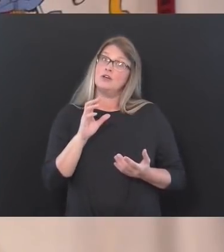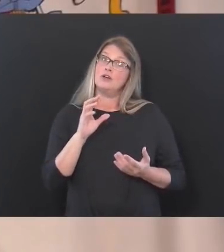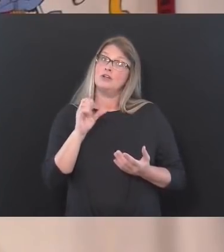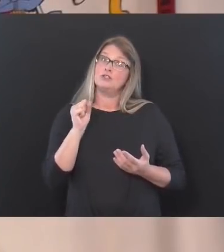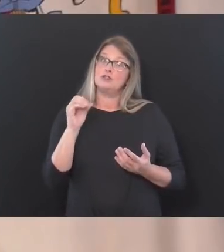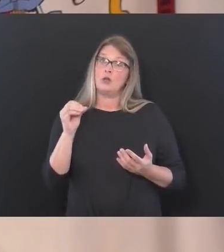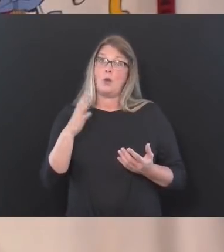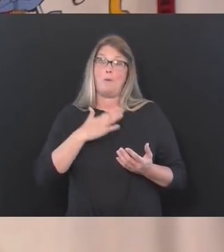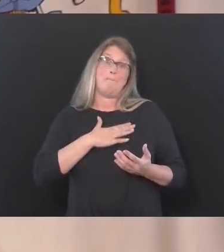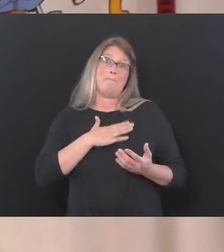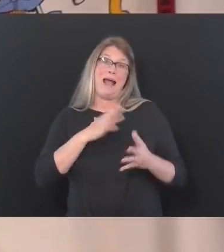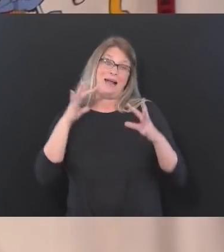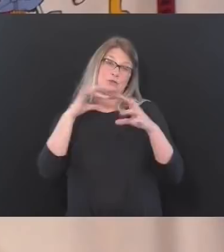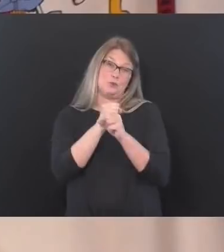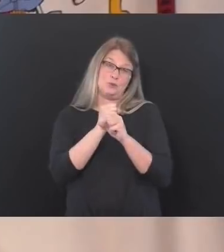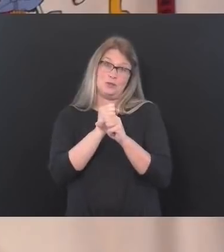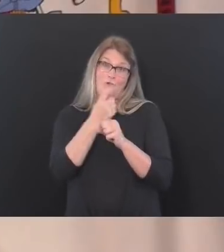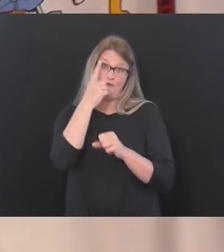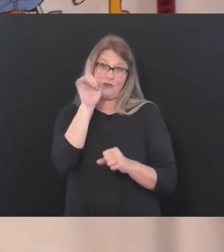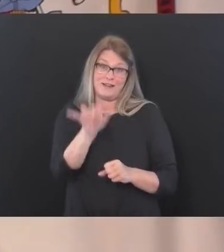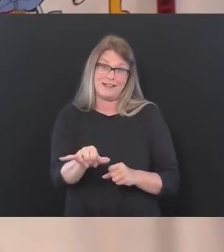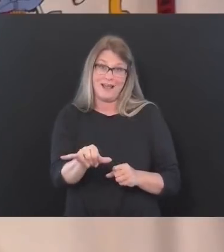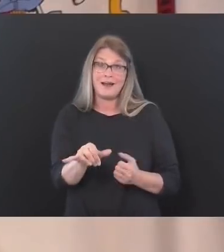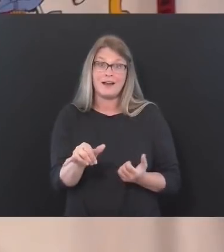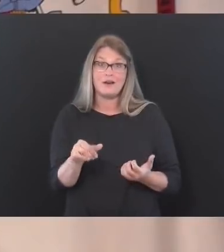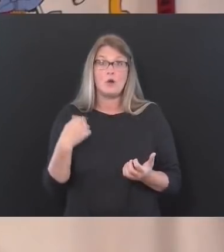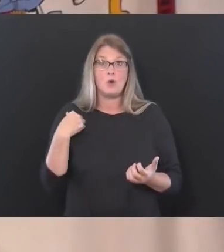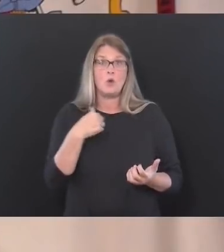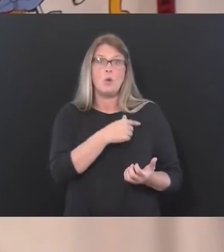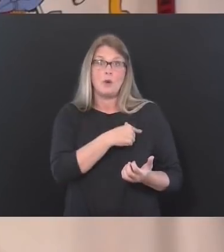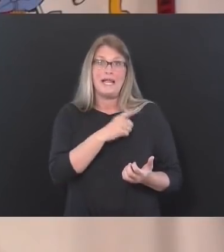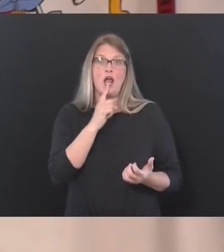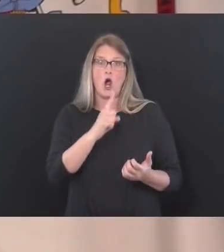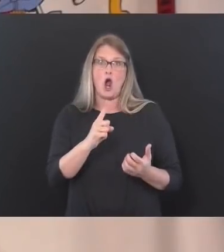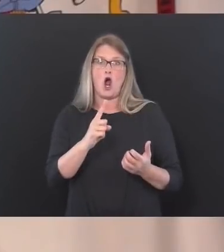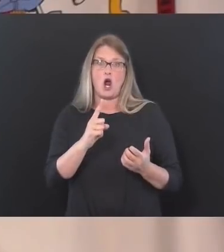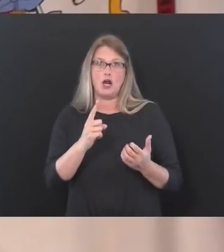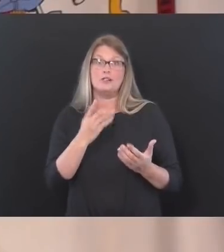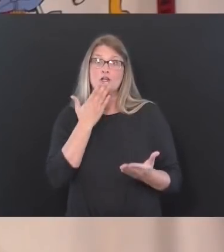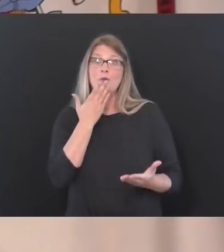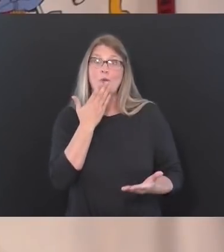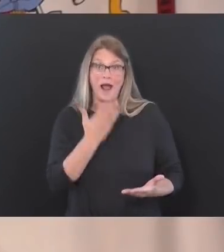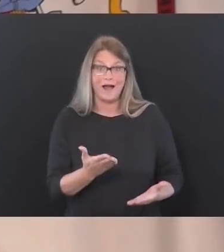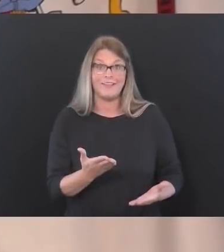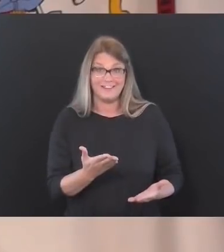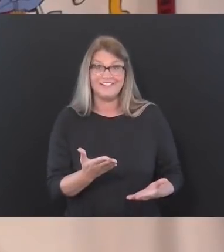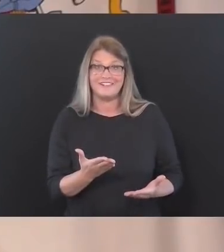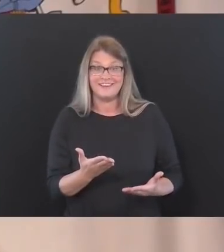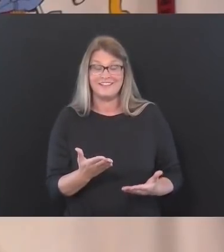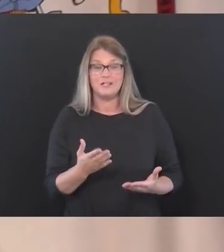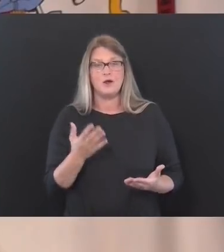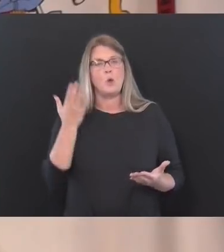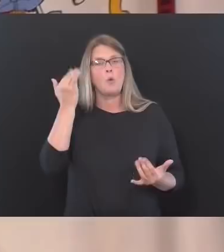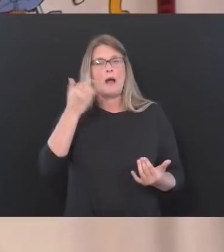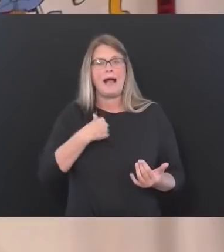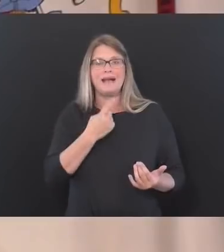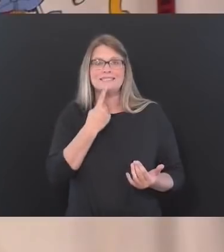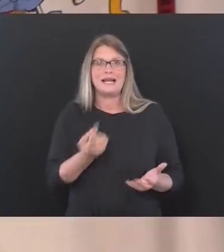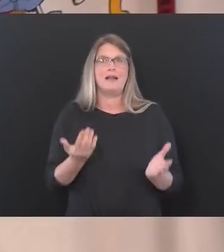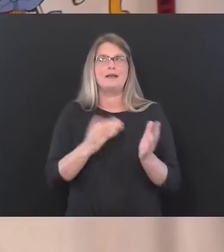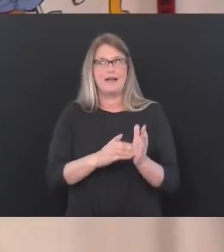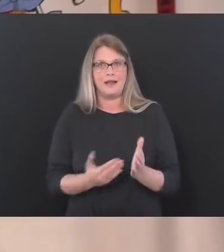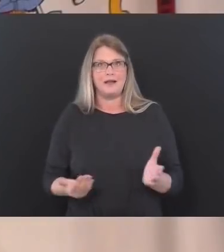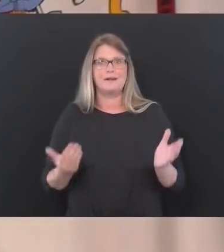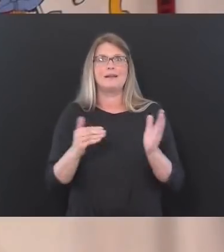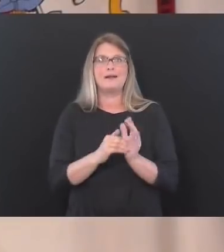of the whole thing is we're tracking well. And that's why I said over and over and over